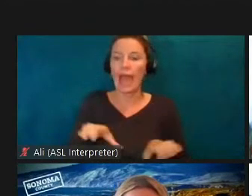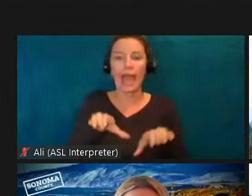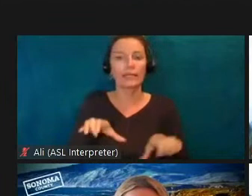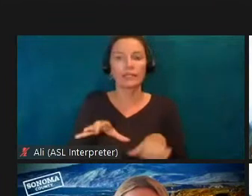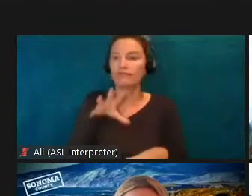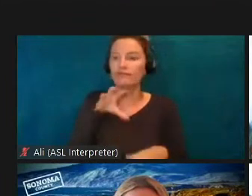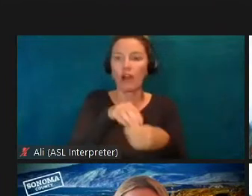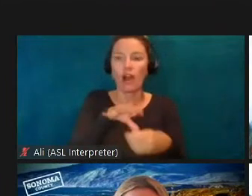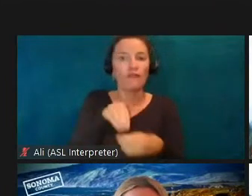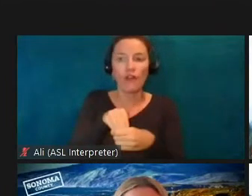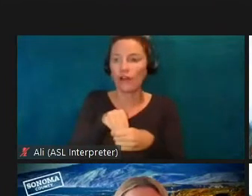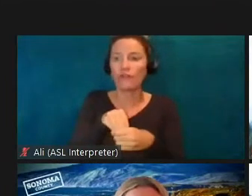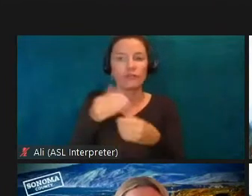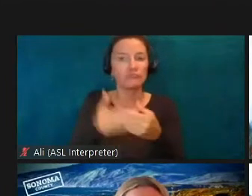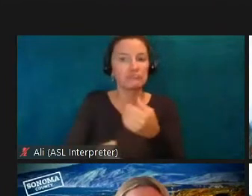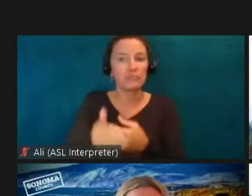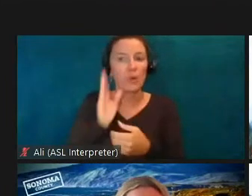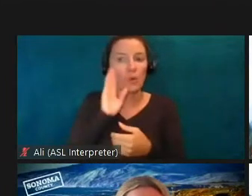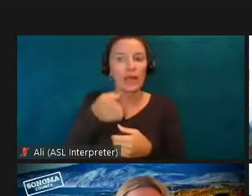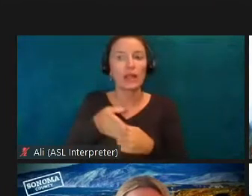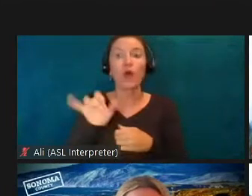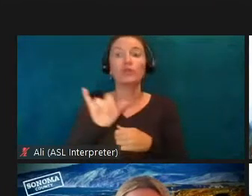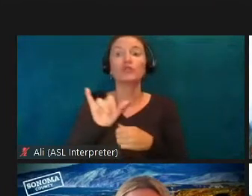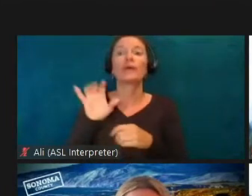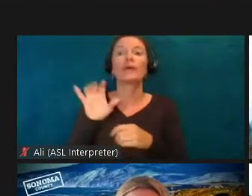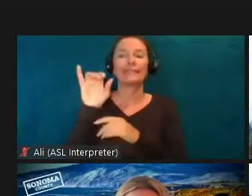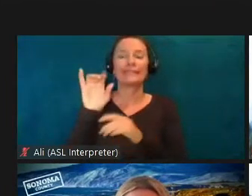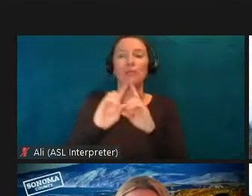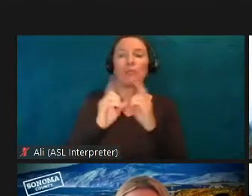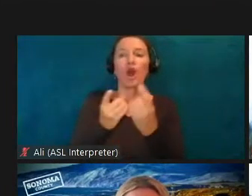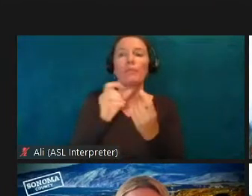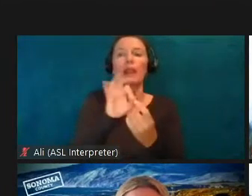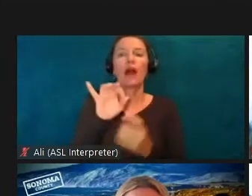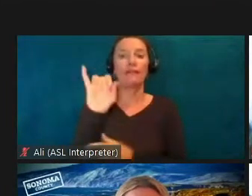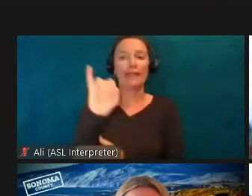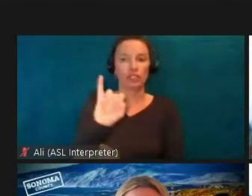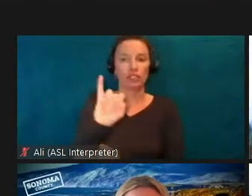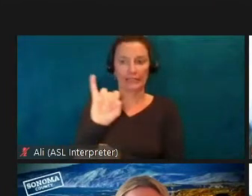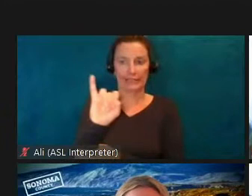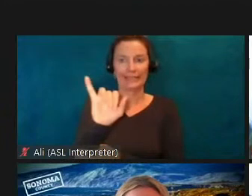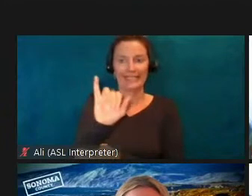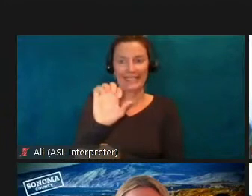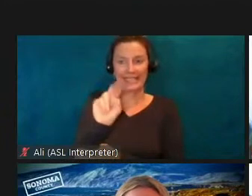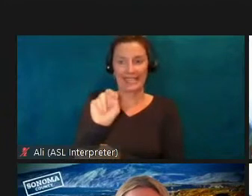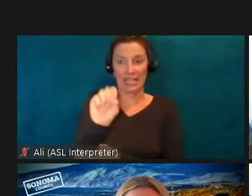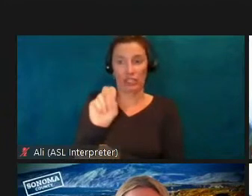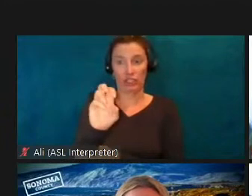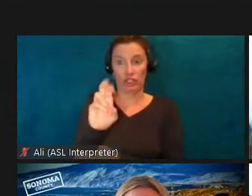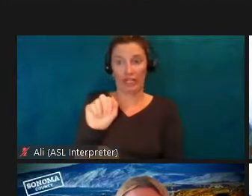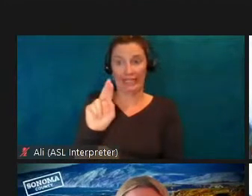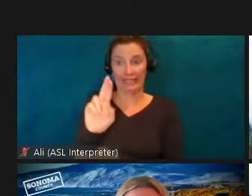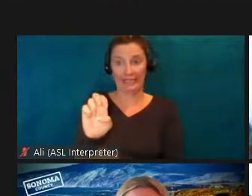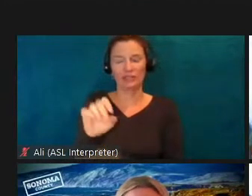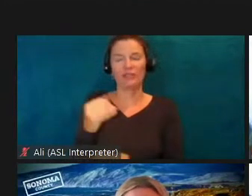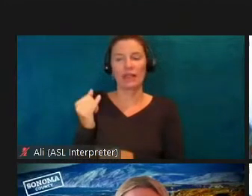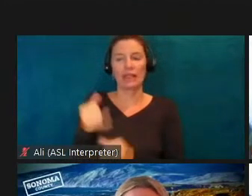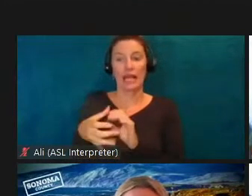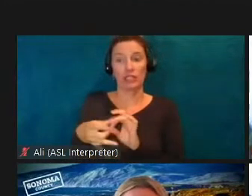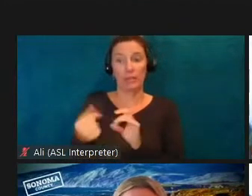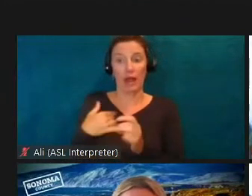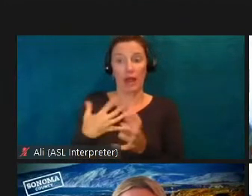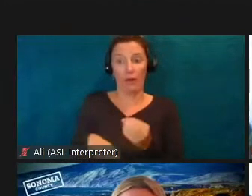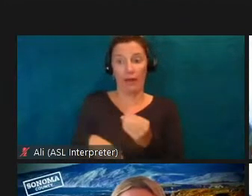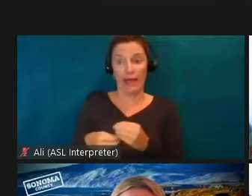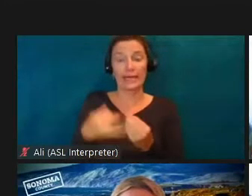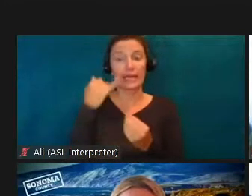come, as well as the Department of Insurance. And that's the last thing I'd like to be able to add on today. If you